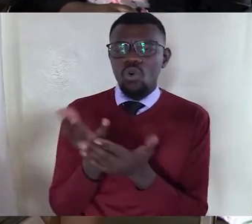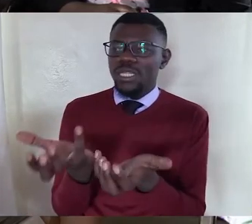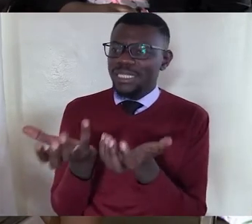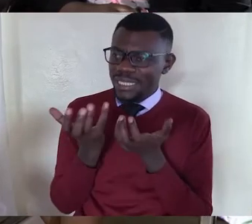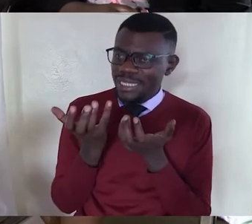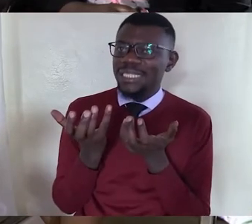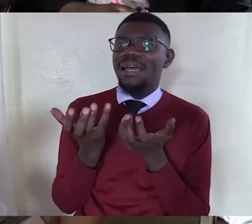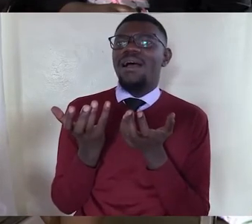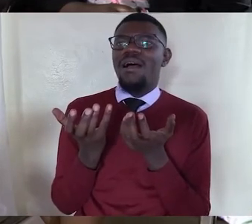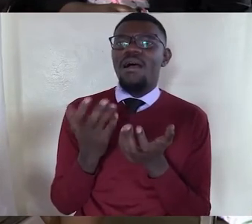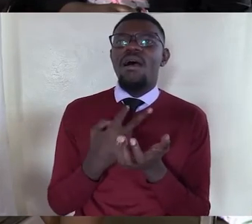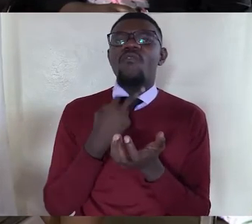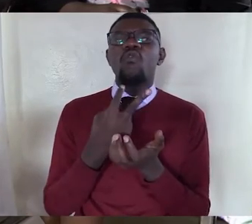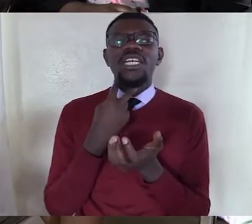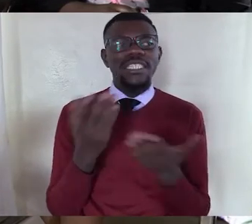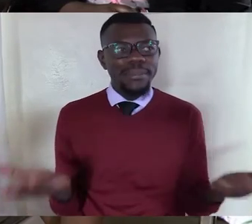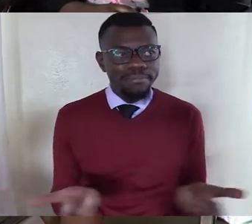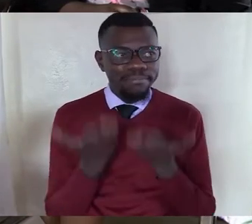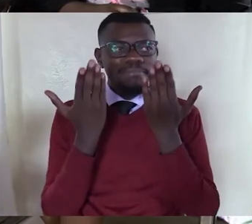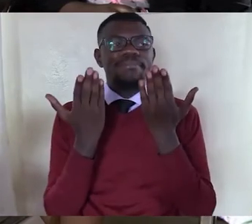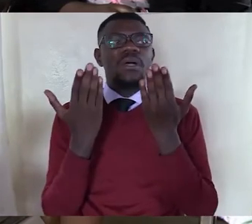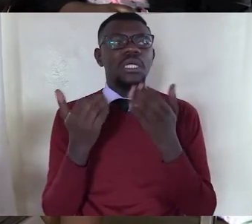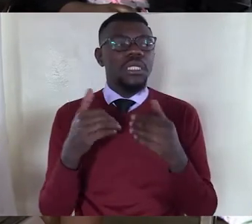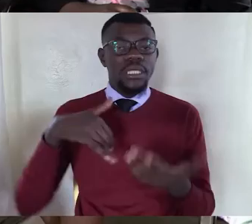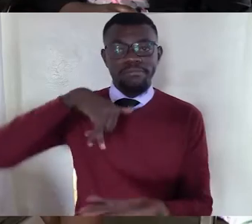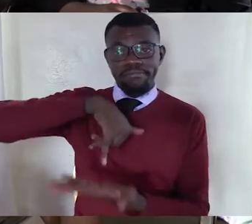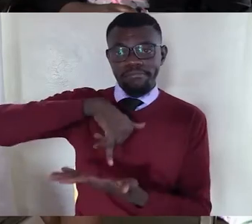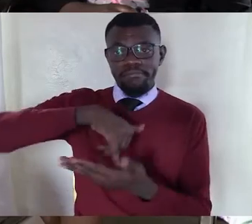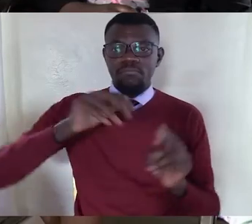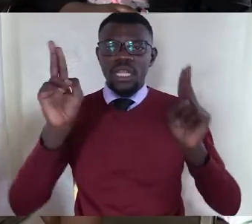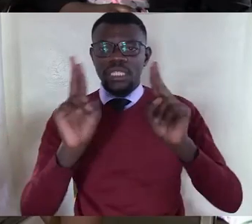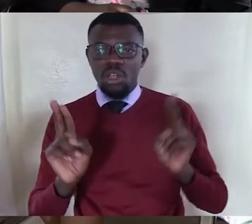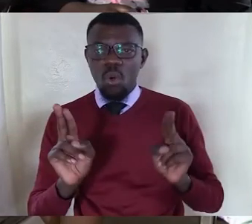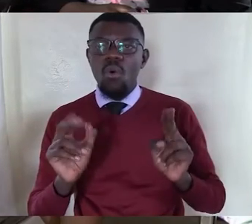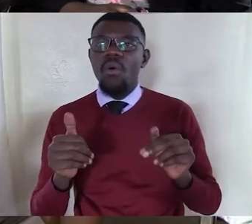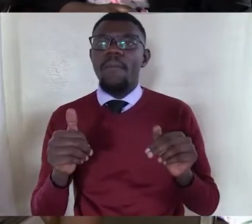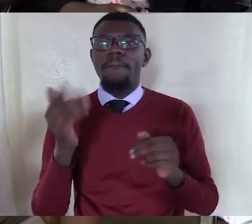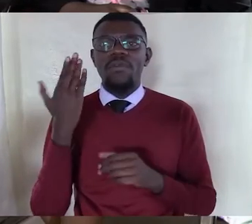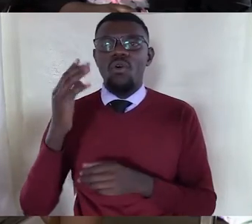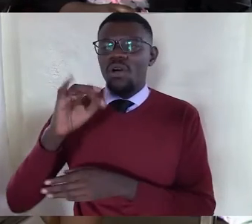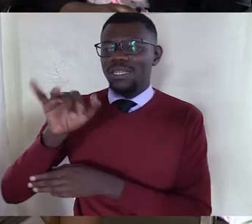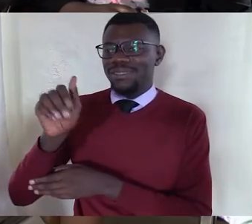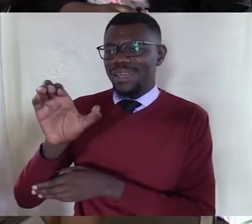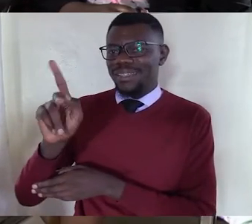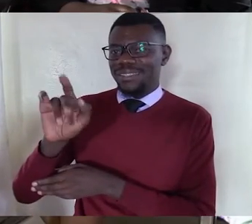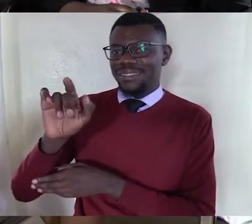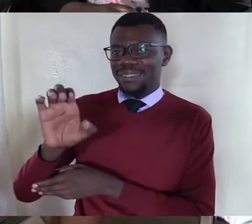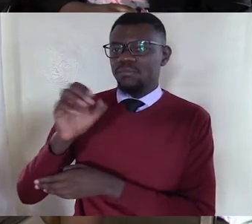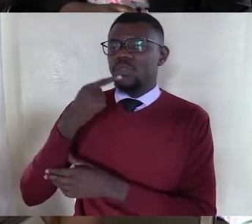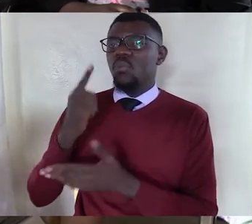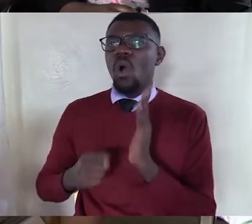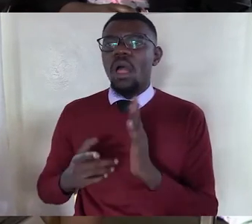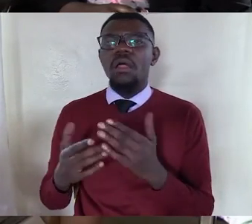Africa. Our president is the chairman of the Peace and Security Commission of the AU. And you know that those